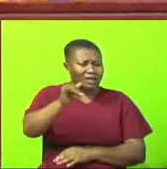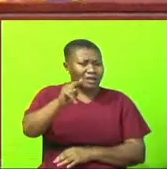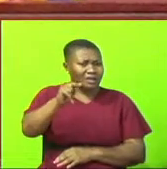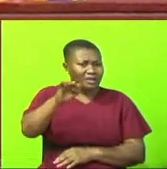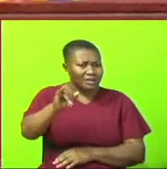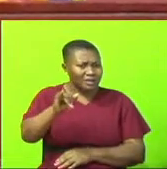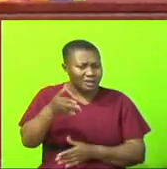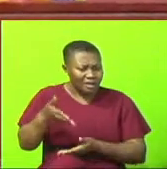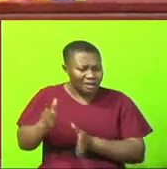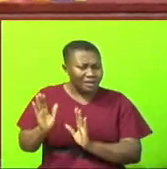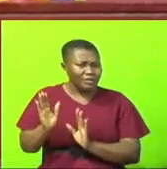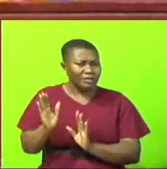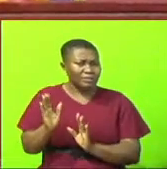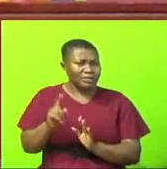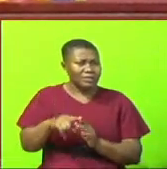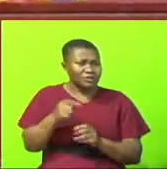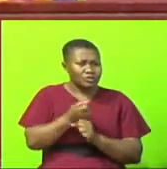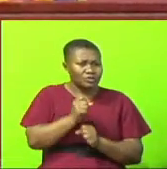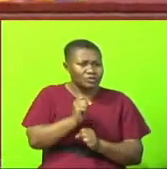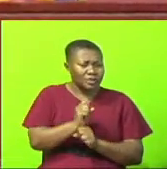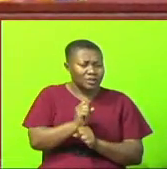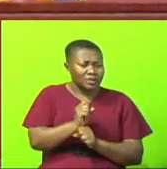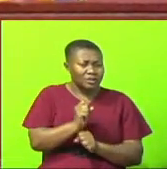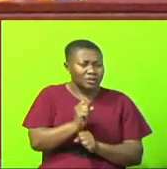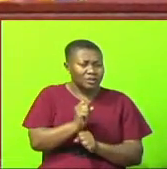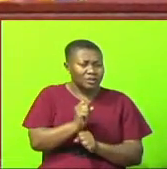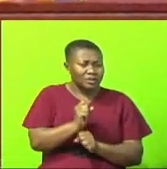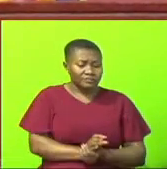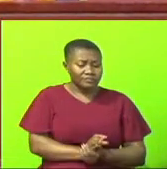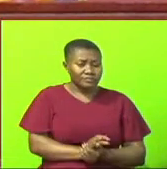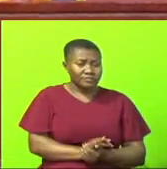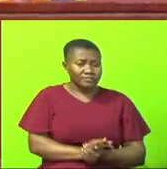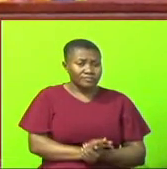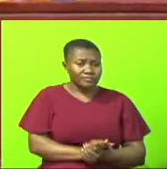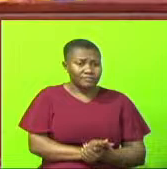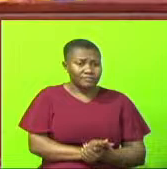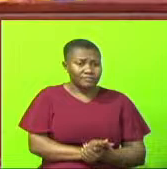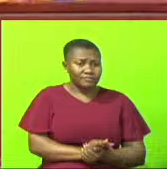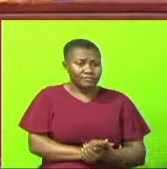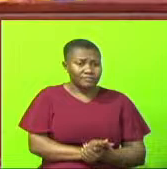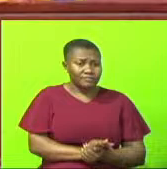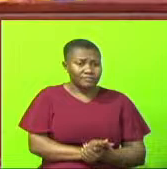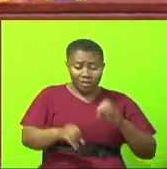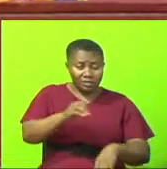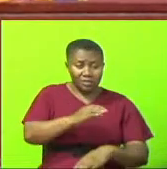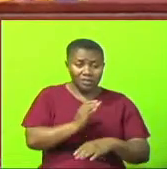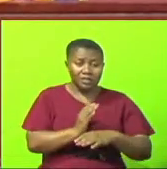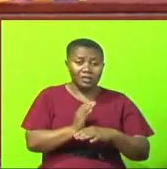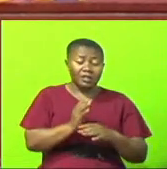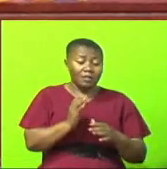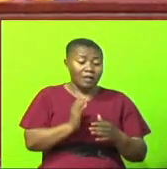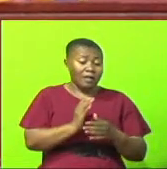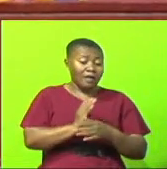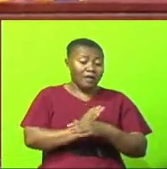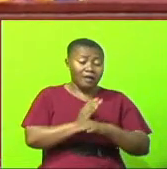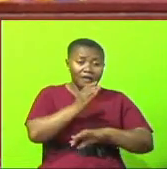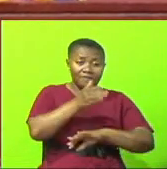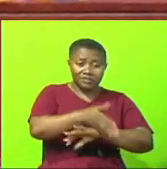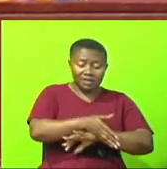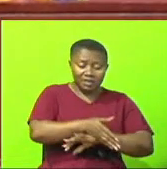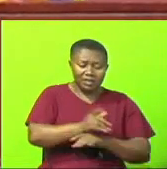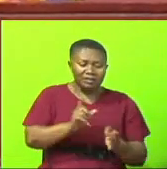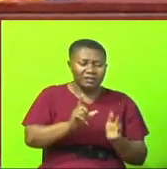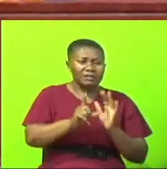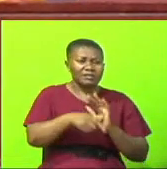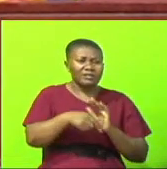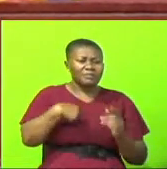to add his voice to it by way of comment before, if I'm disposed to, making a